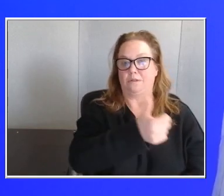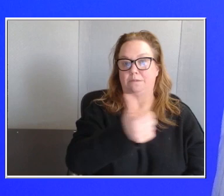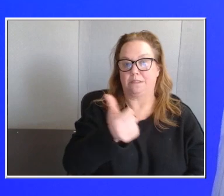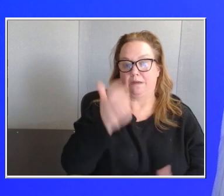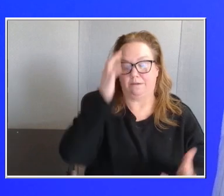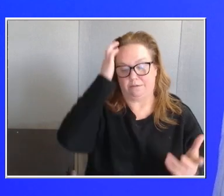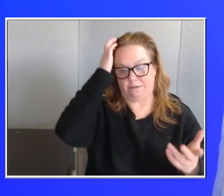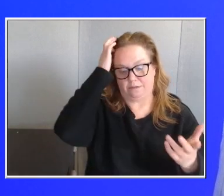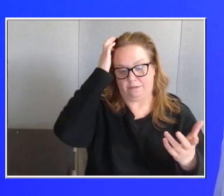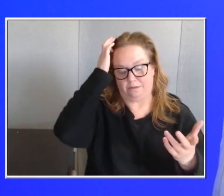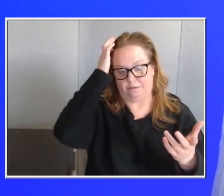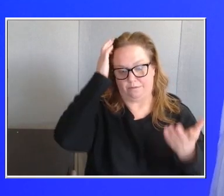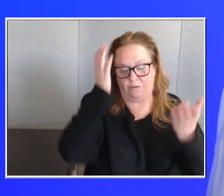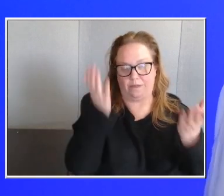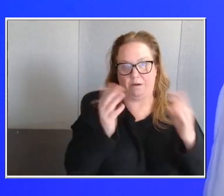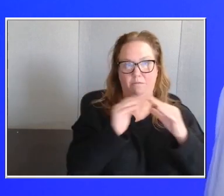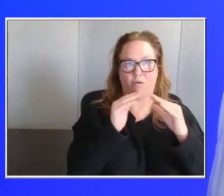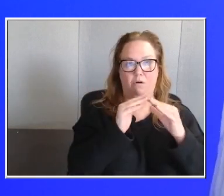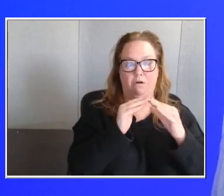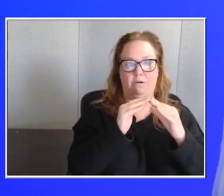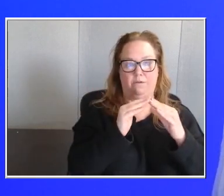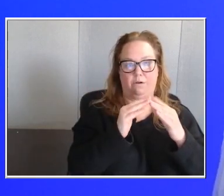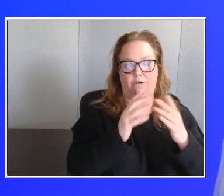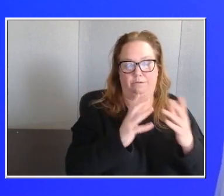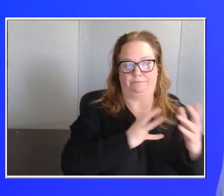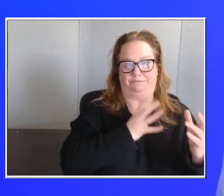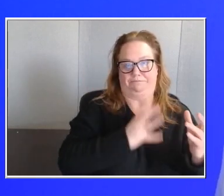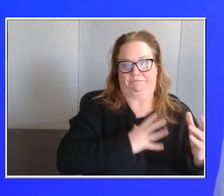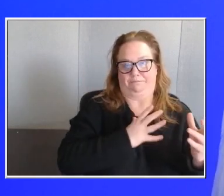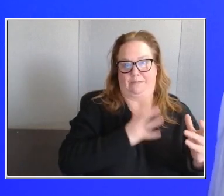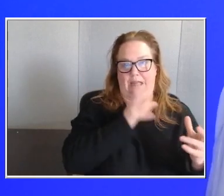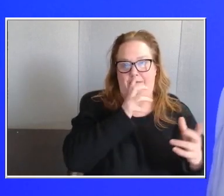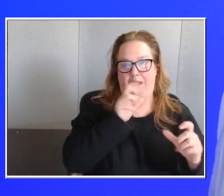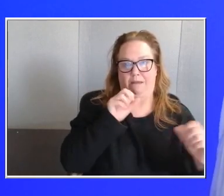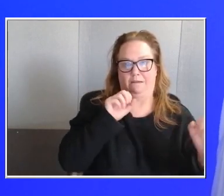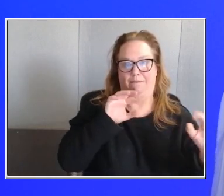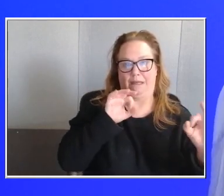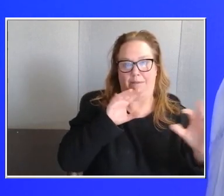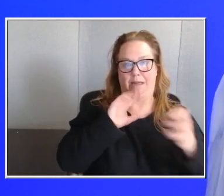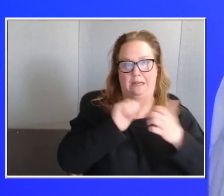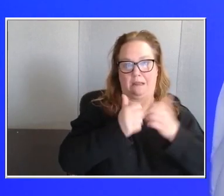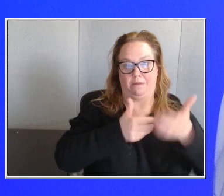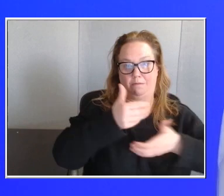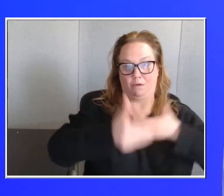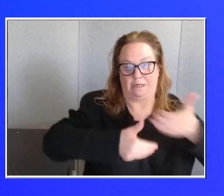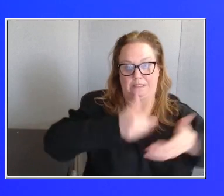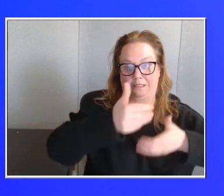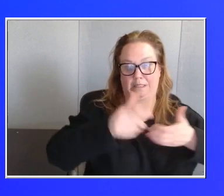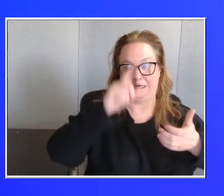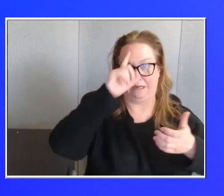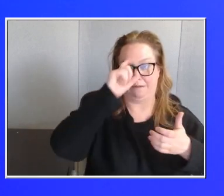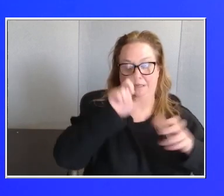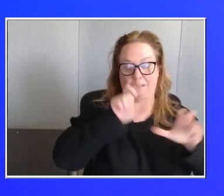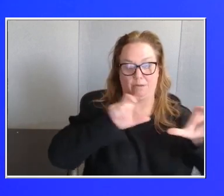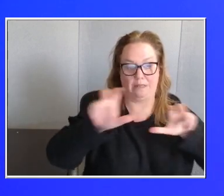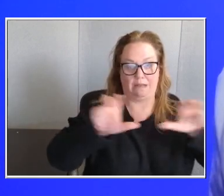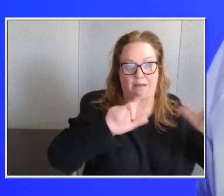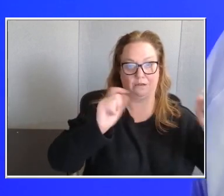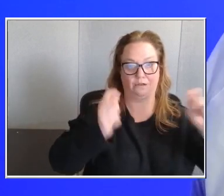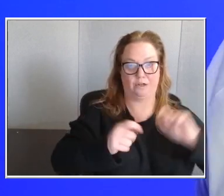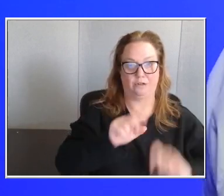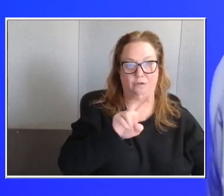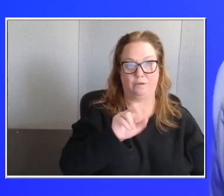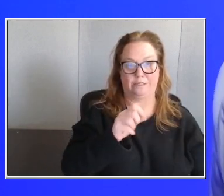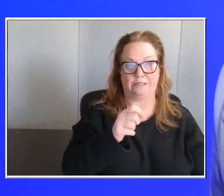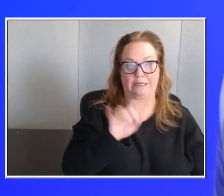just there for more of decoration versus actually having input in how the process goes. Because when the allocation changed in